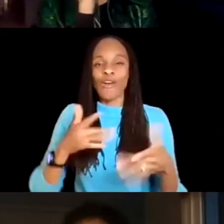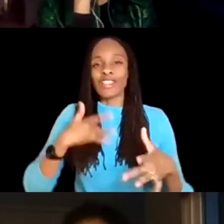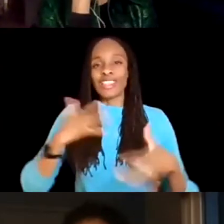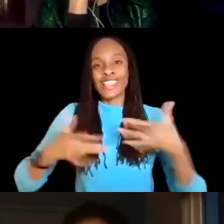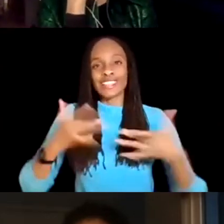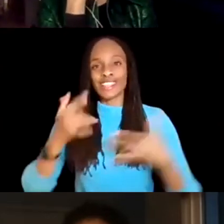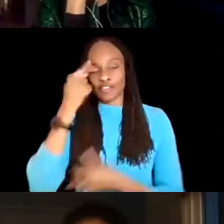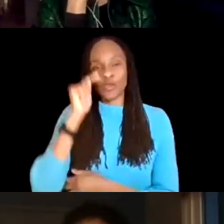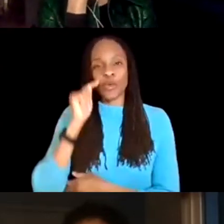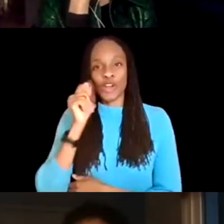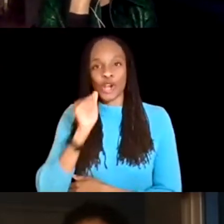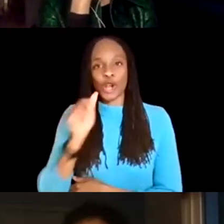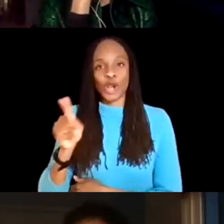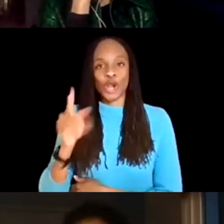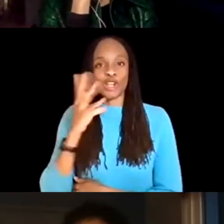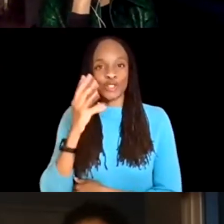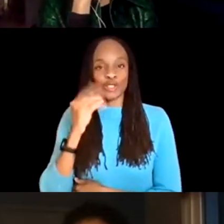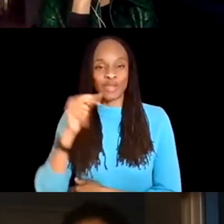know, experience this.